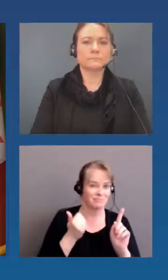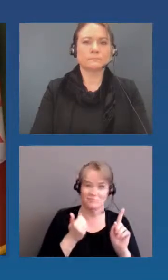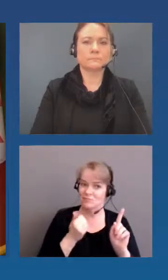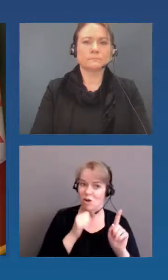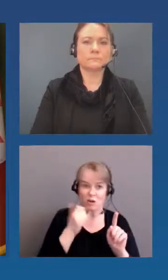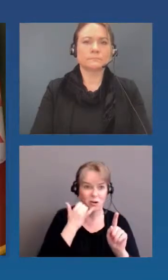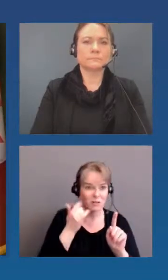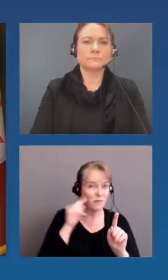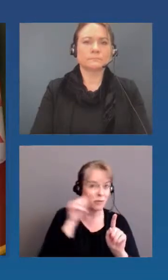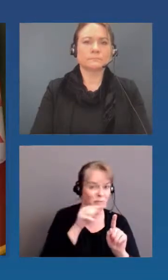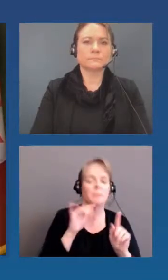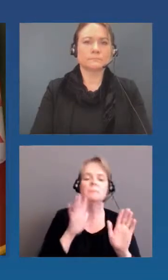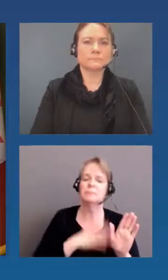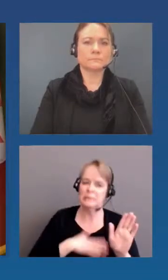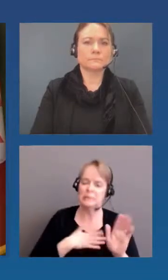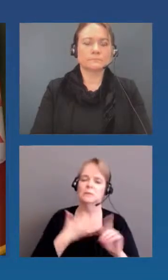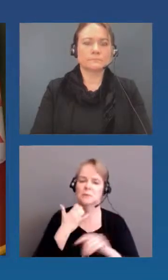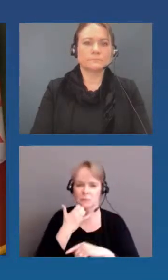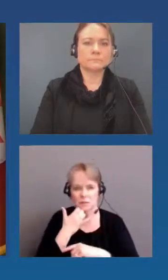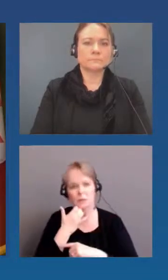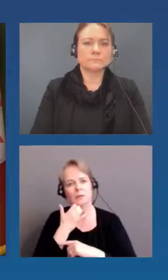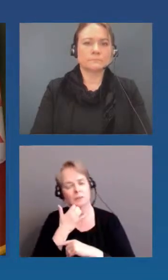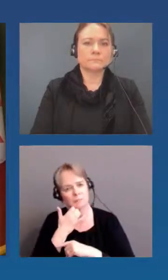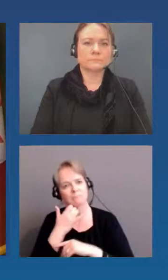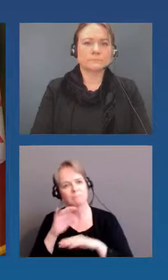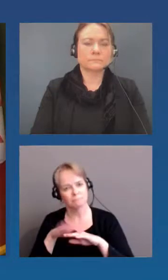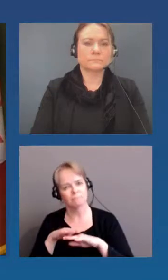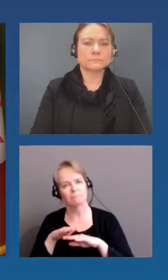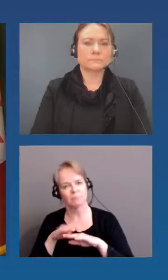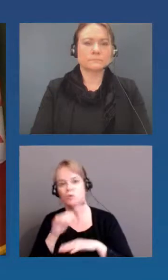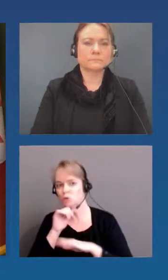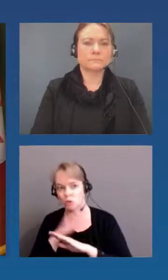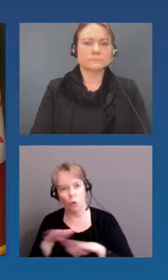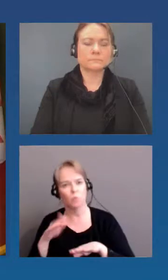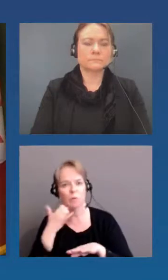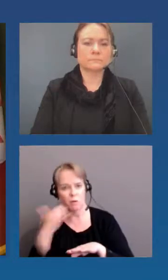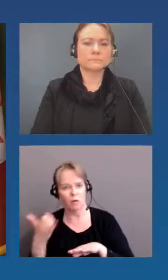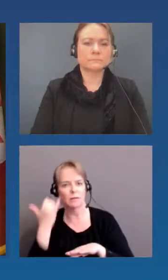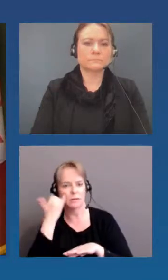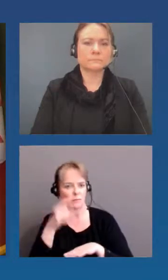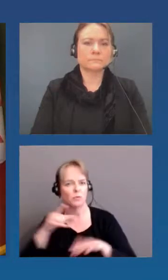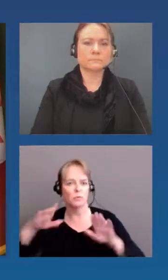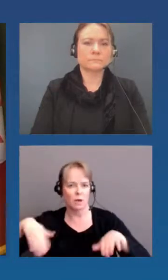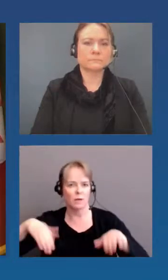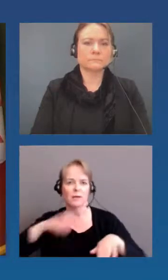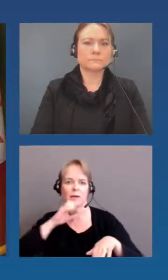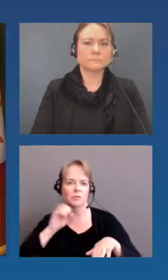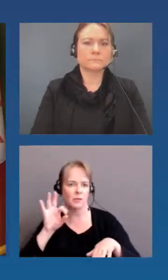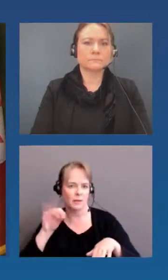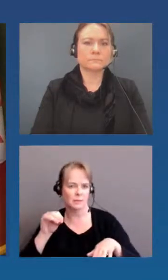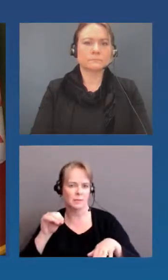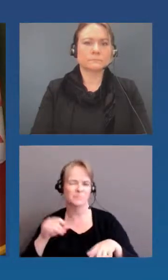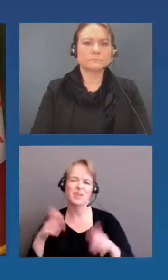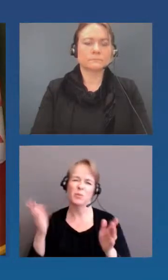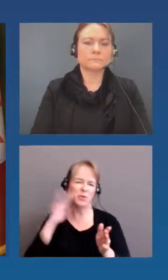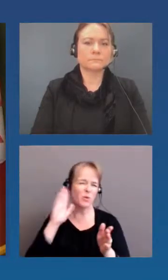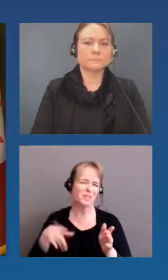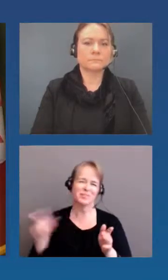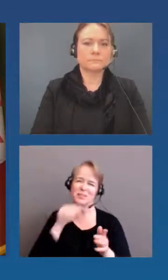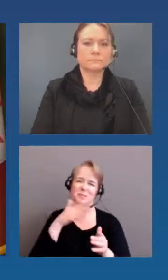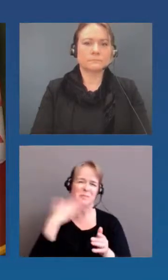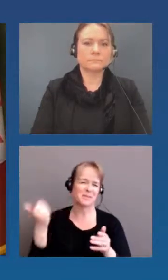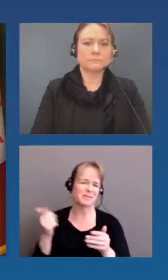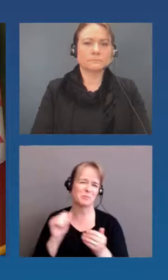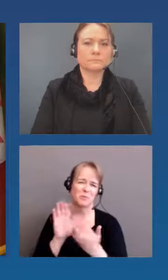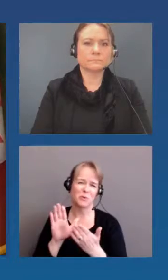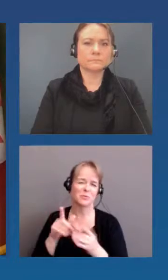pushing the envelope. We know it's a little clunky and it's not the best model because the provincial system isn't yet up and running, but we didn't want to wait. These are